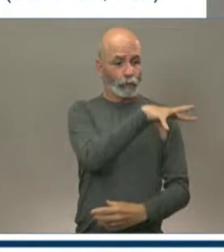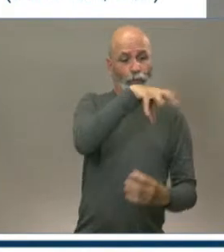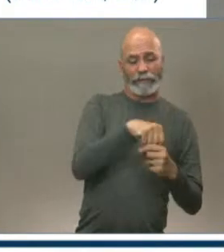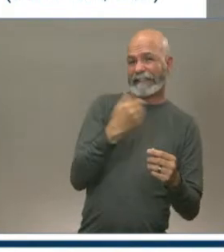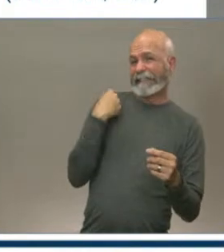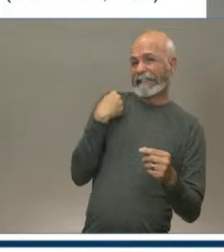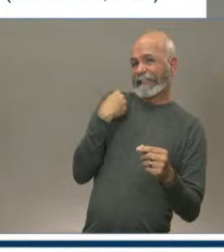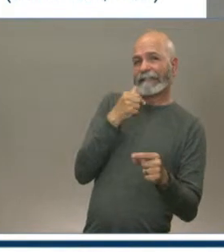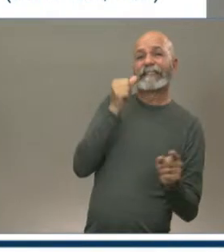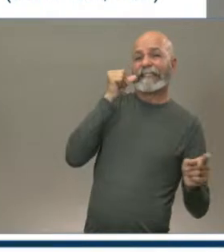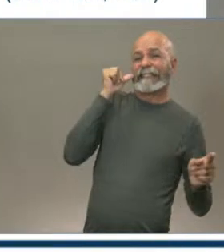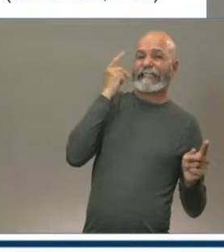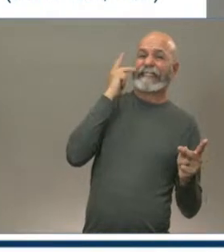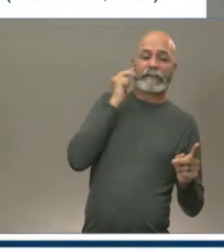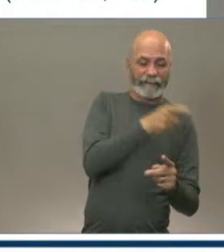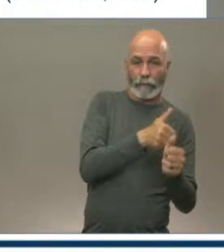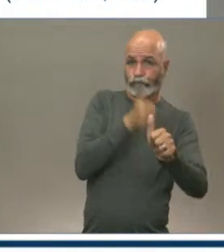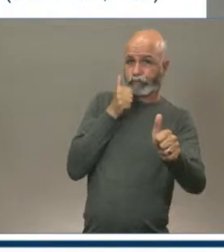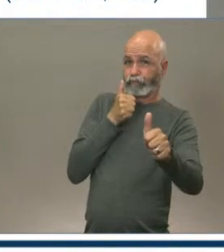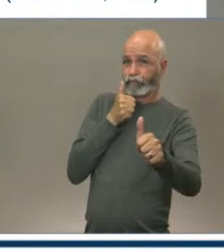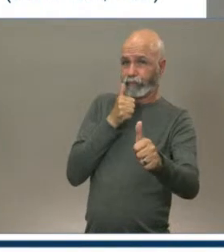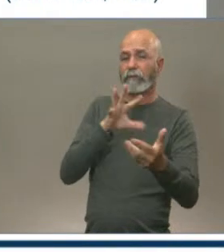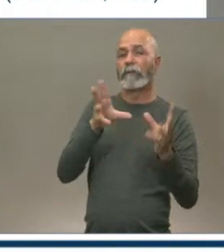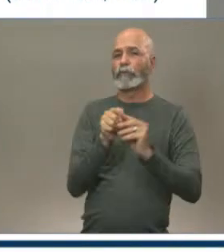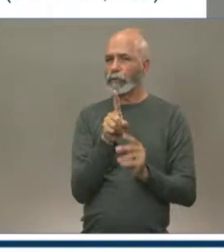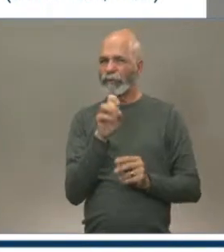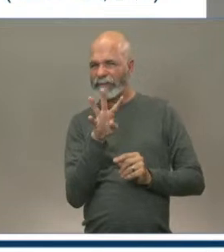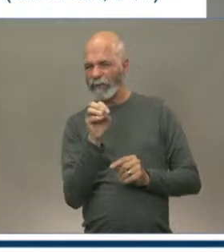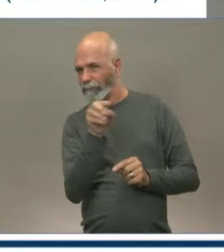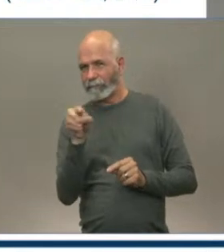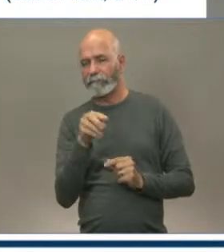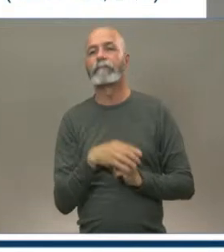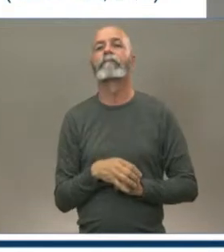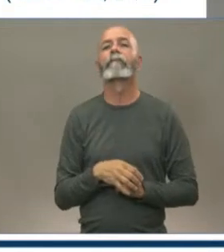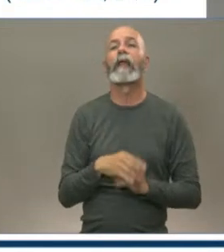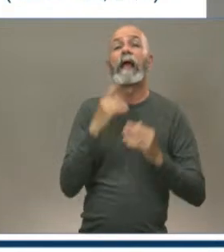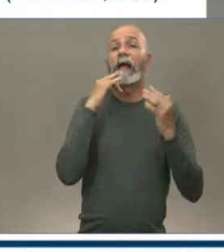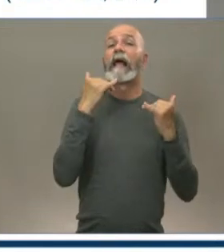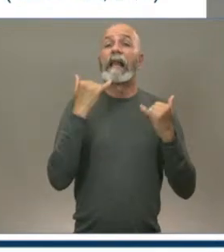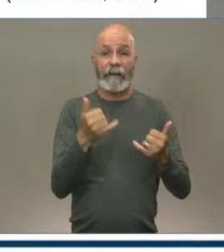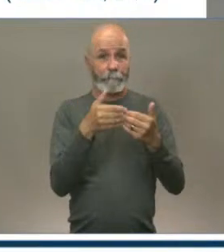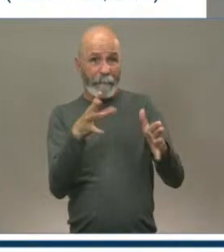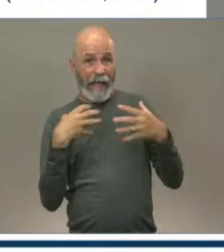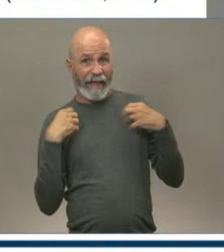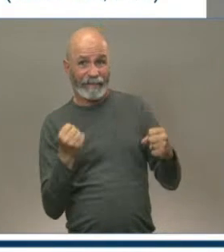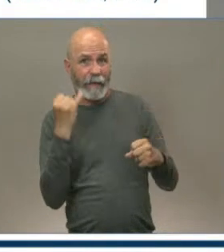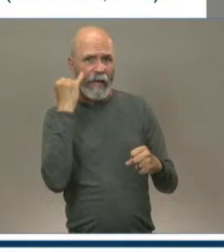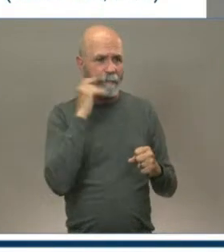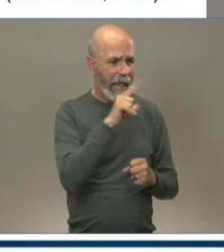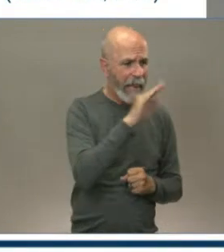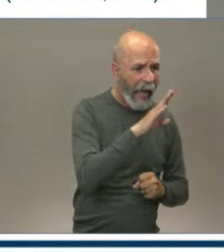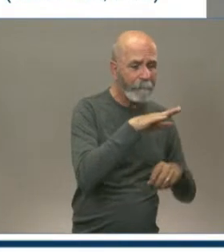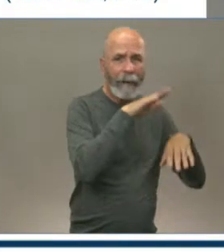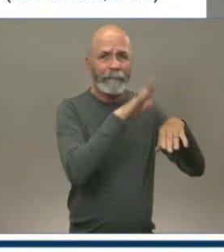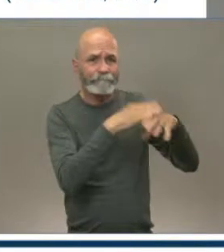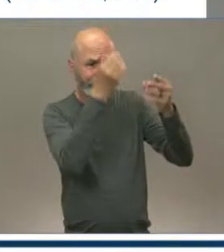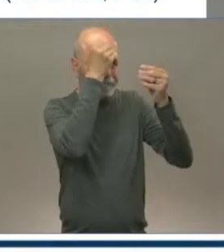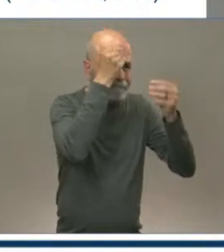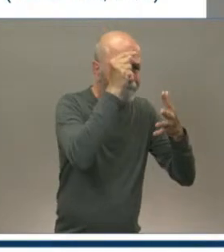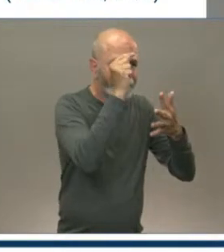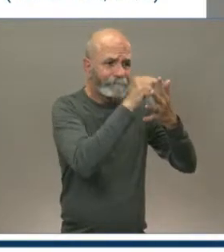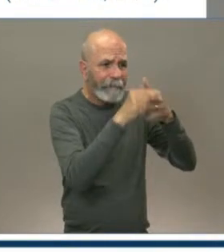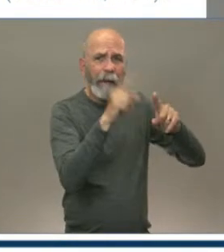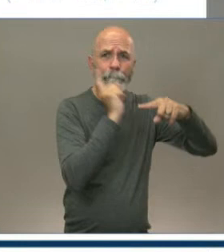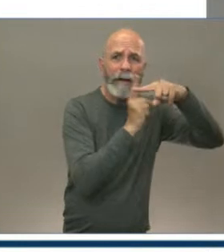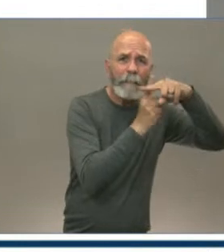again start case investigations within hours of receiving a lab confirmation. And I want to give my sincere thanks to both